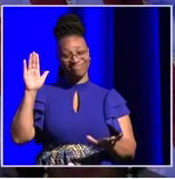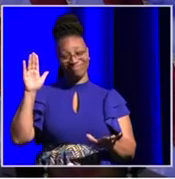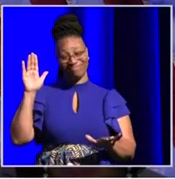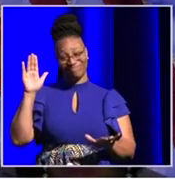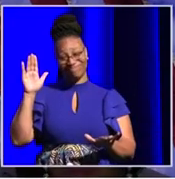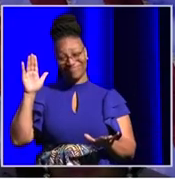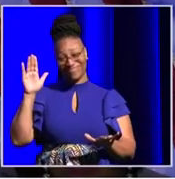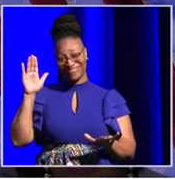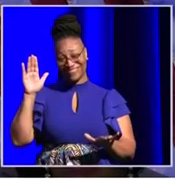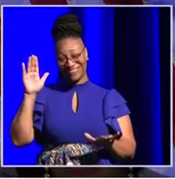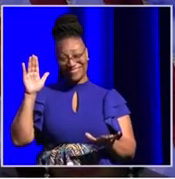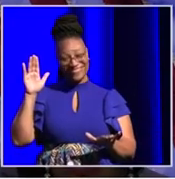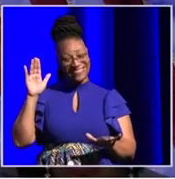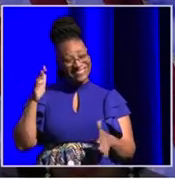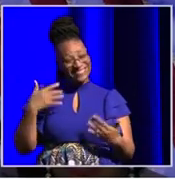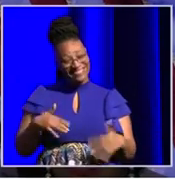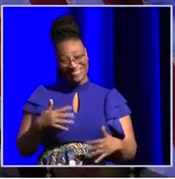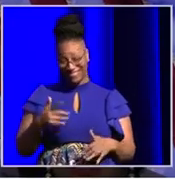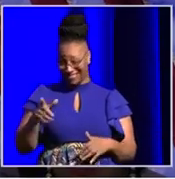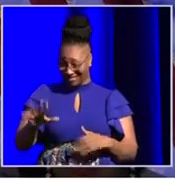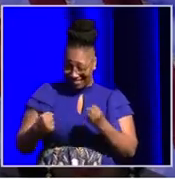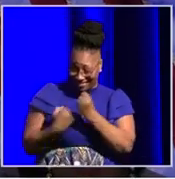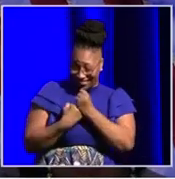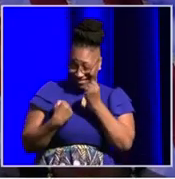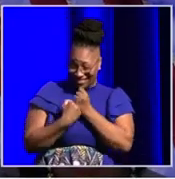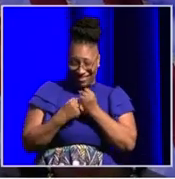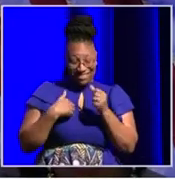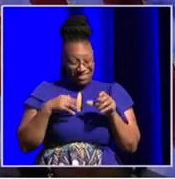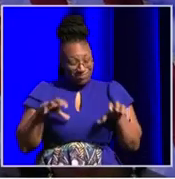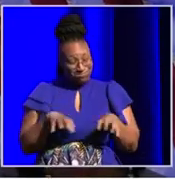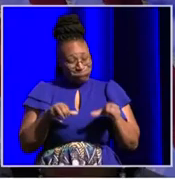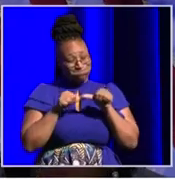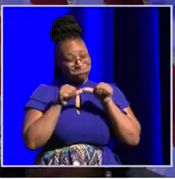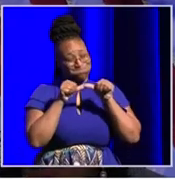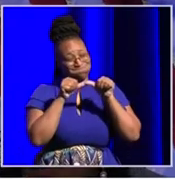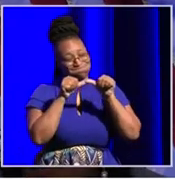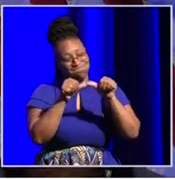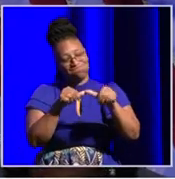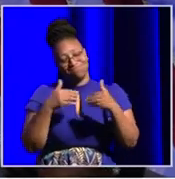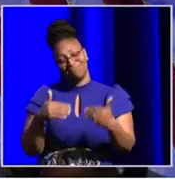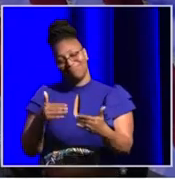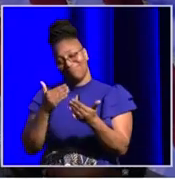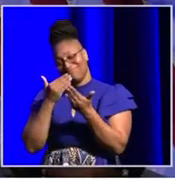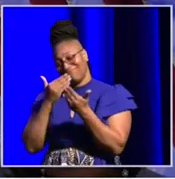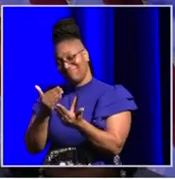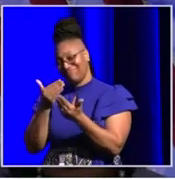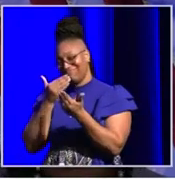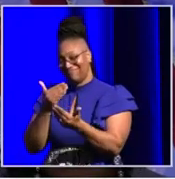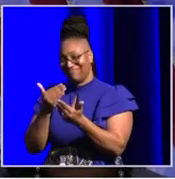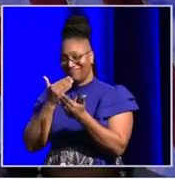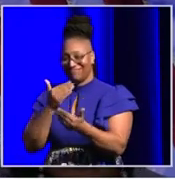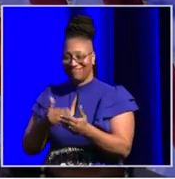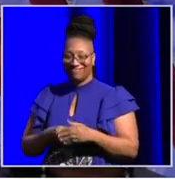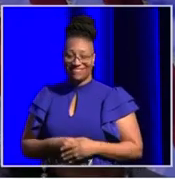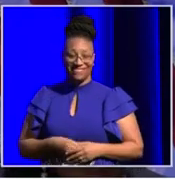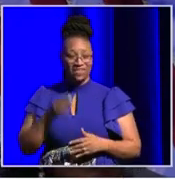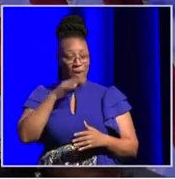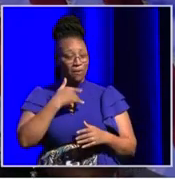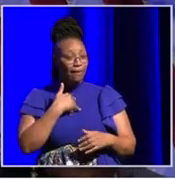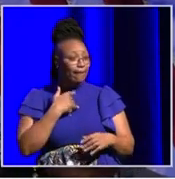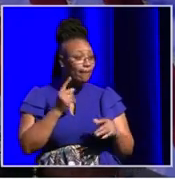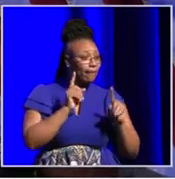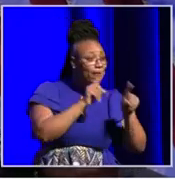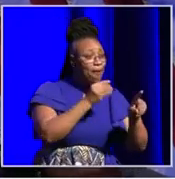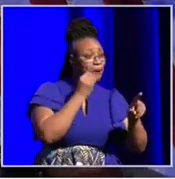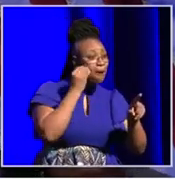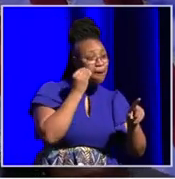support, their patience, their love, and their grace. I've missed a lot of dinners and bedtimes, and I'm so grateful to all three of you for this journey that we're on together. So thank